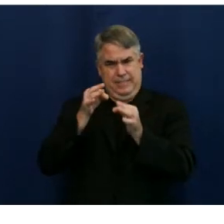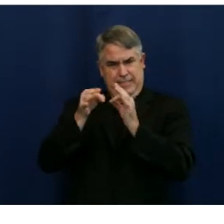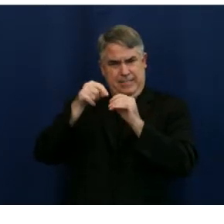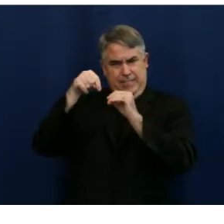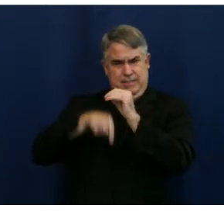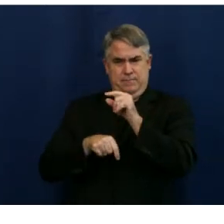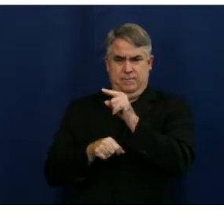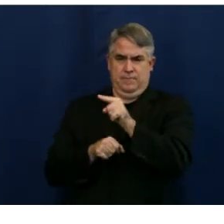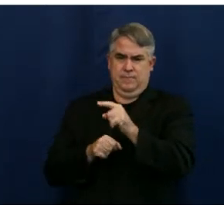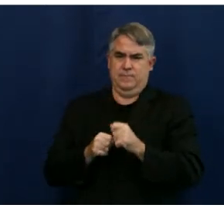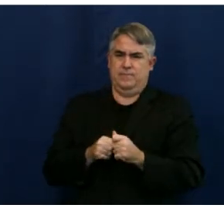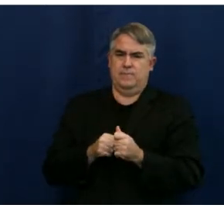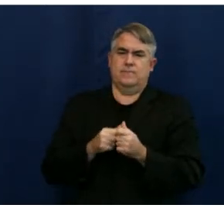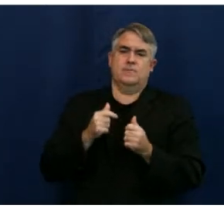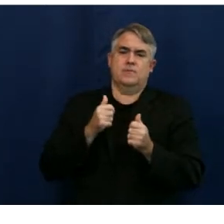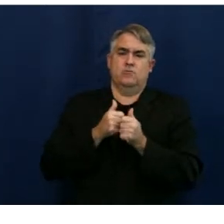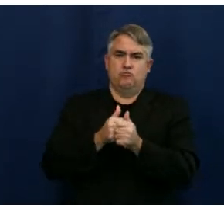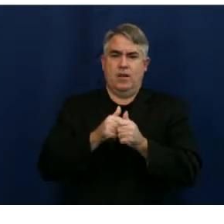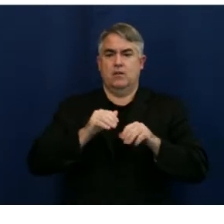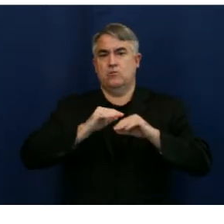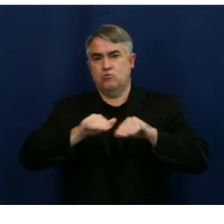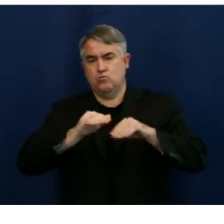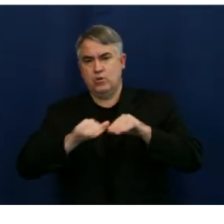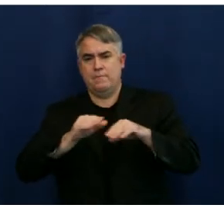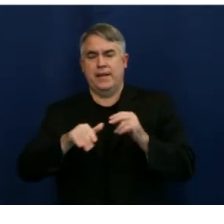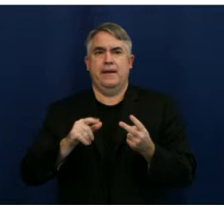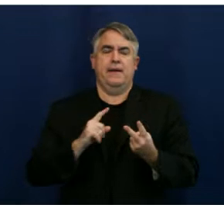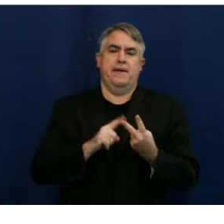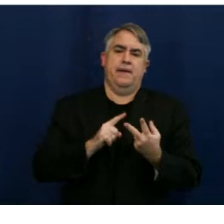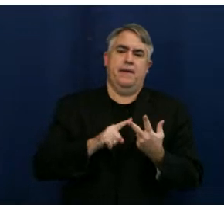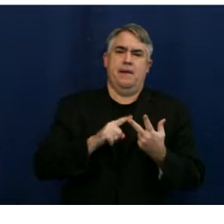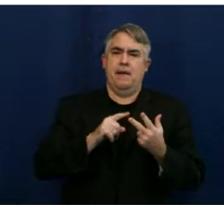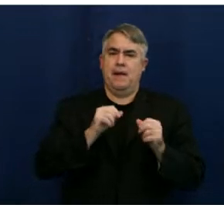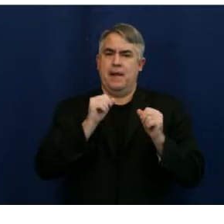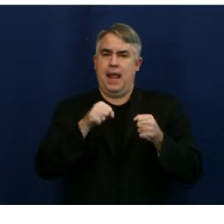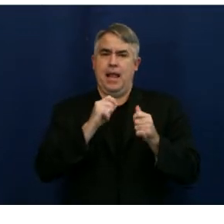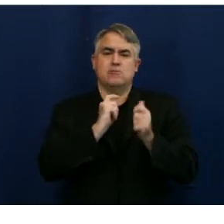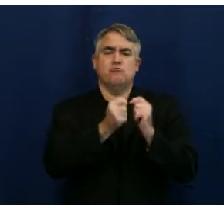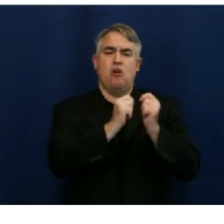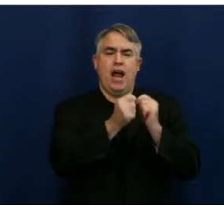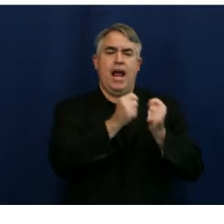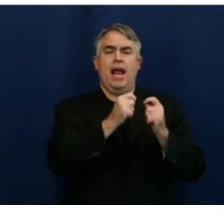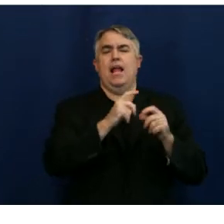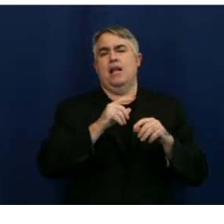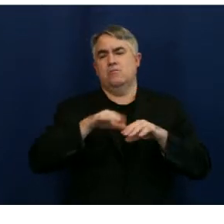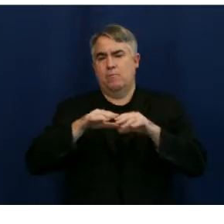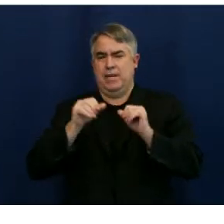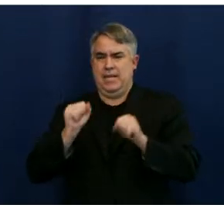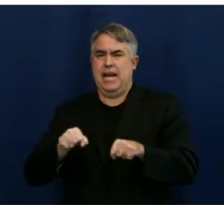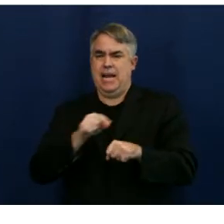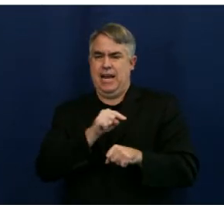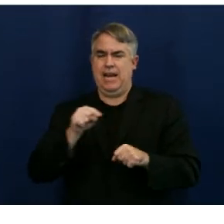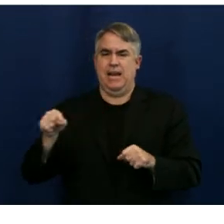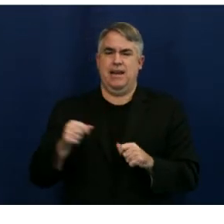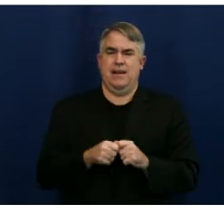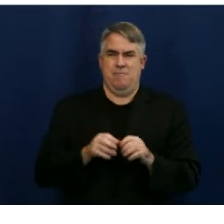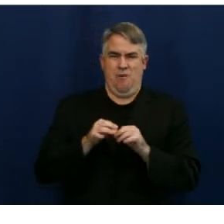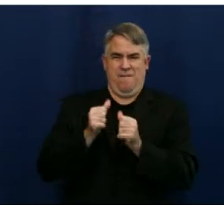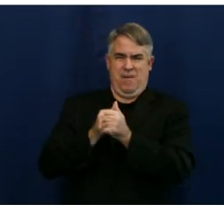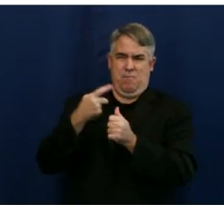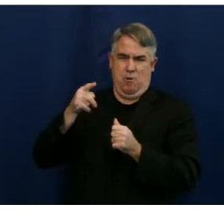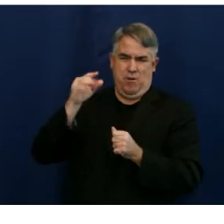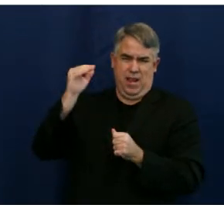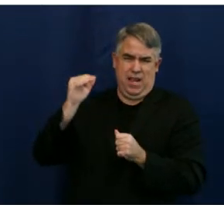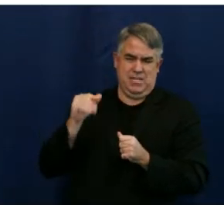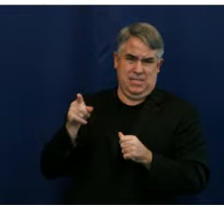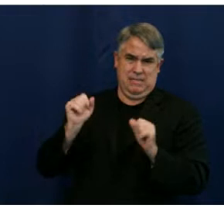field, swimming. There's a few other ones that are allowed to resume their normal operations in the purple tier. And then you can see there as we go